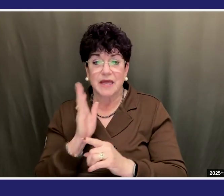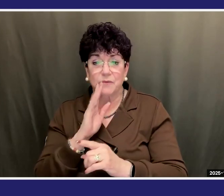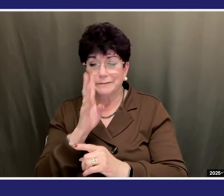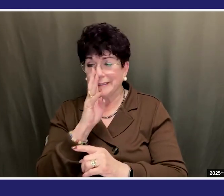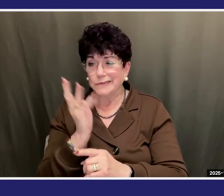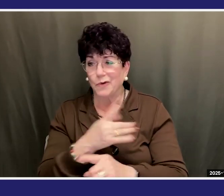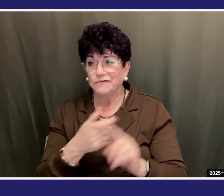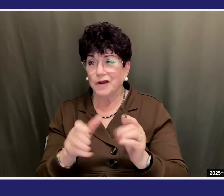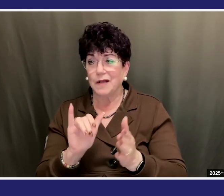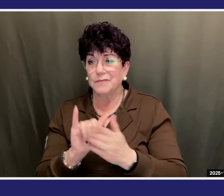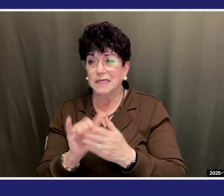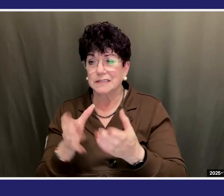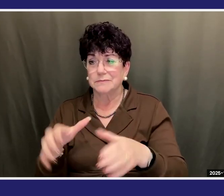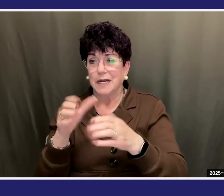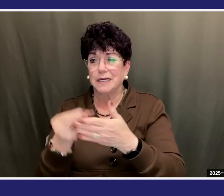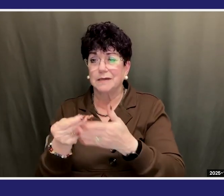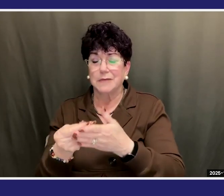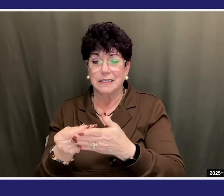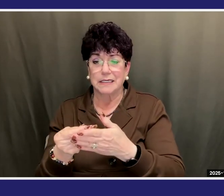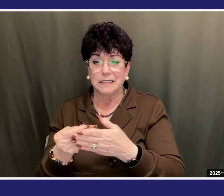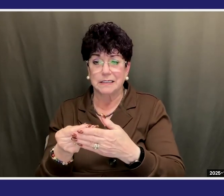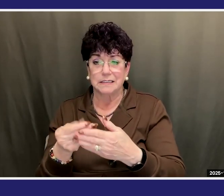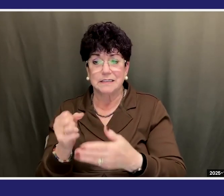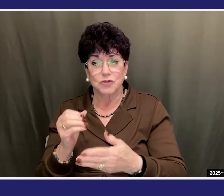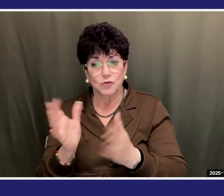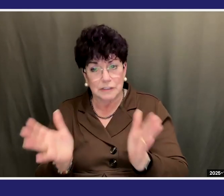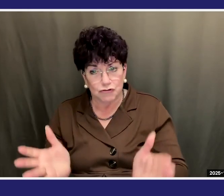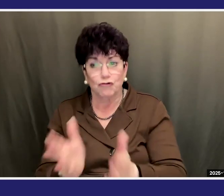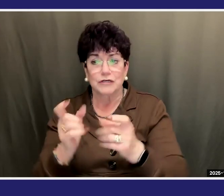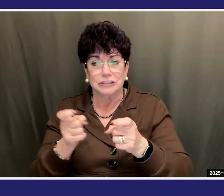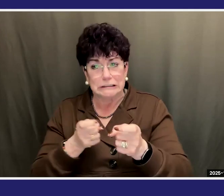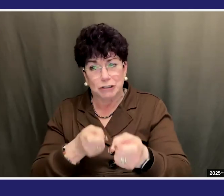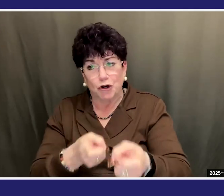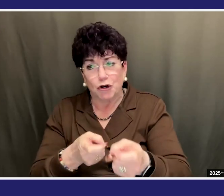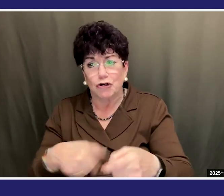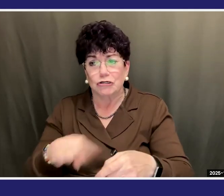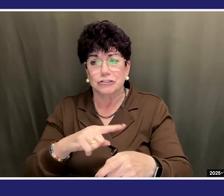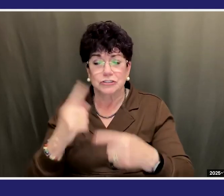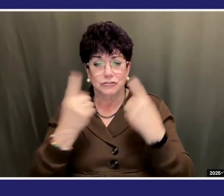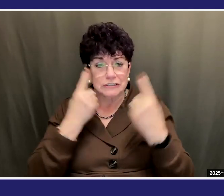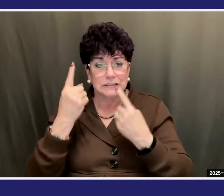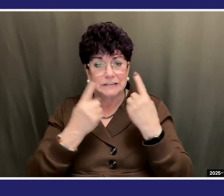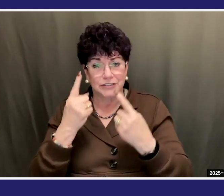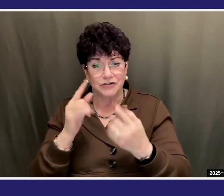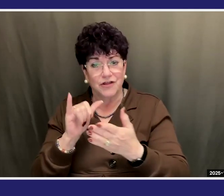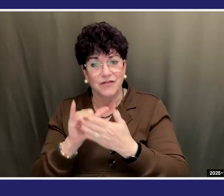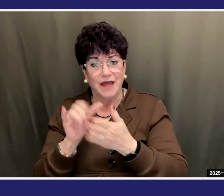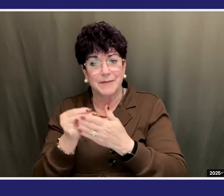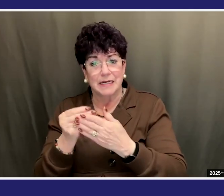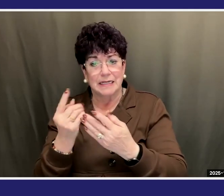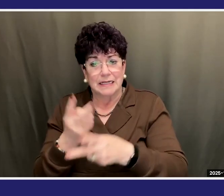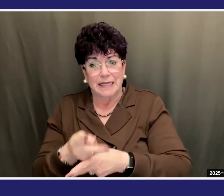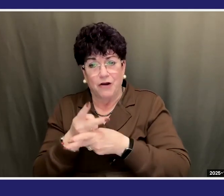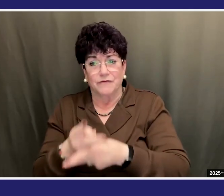bucket entirely. And so I really encourage and urge CDPH to consider that bucket a little bit more